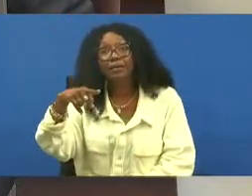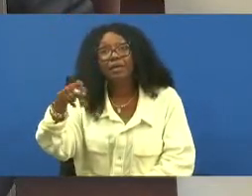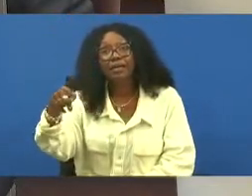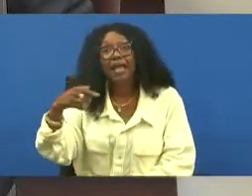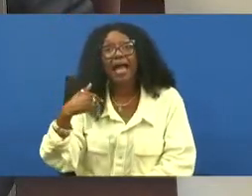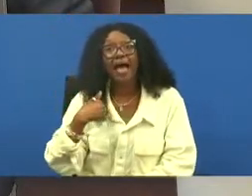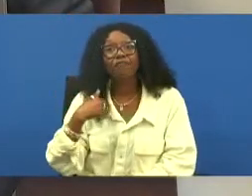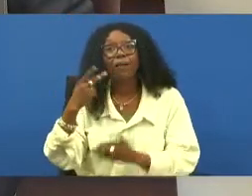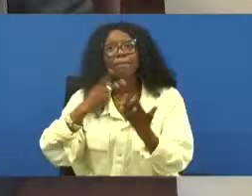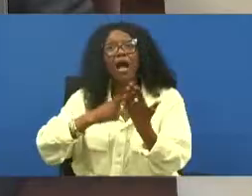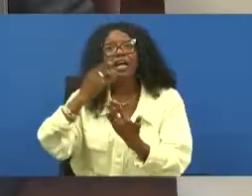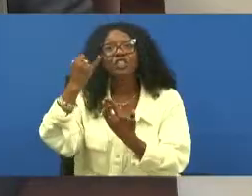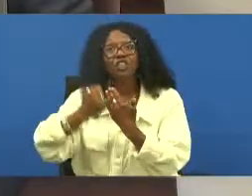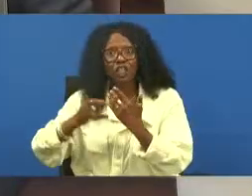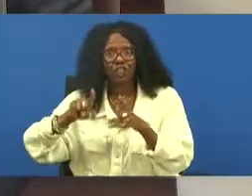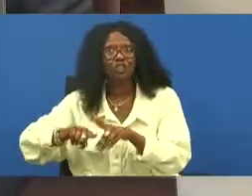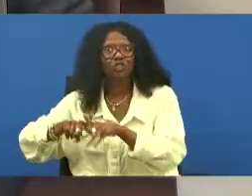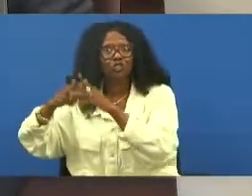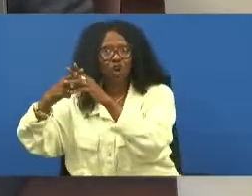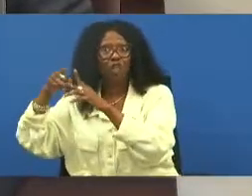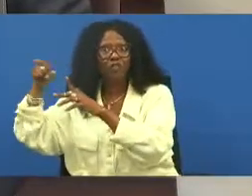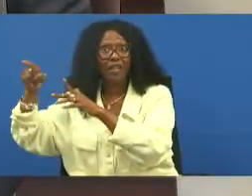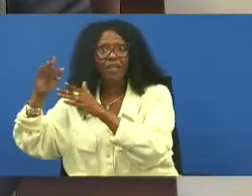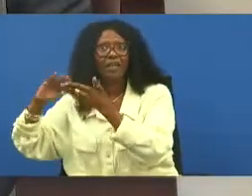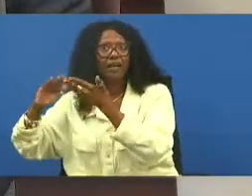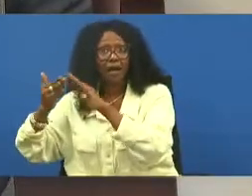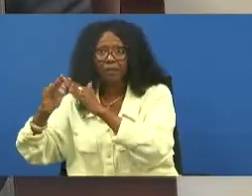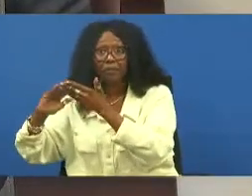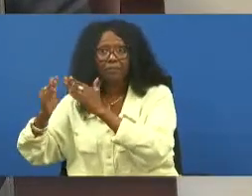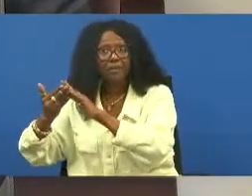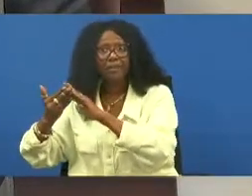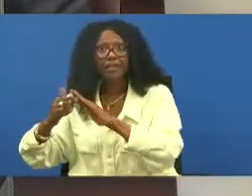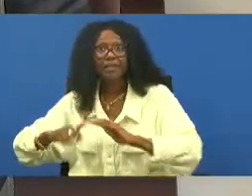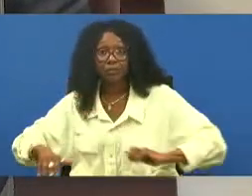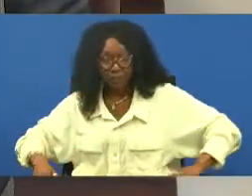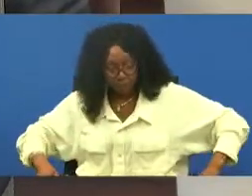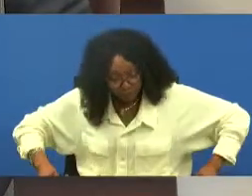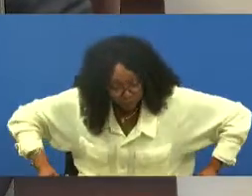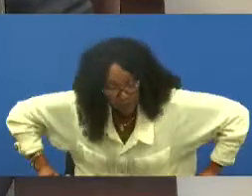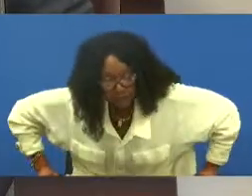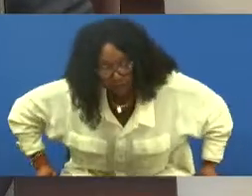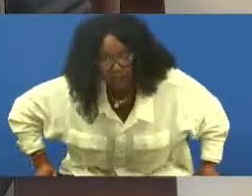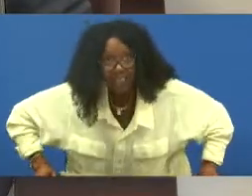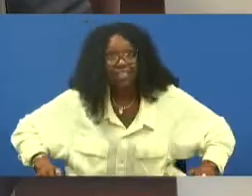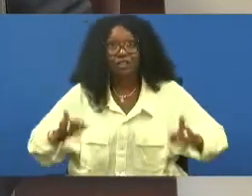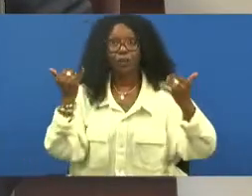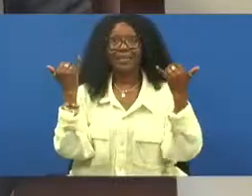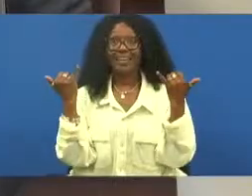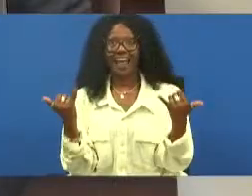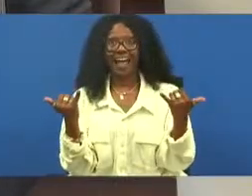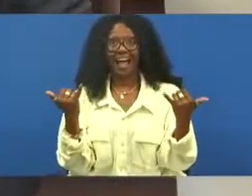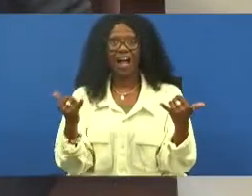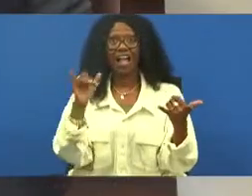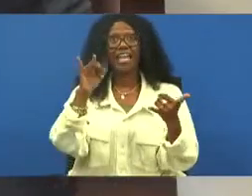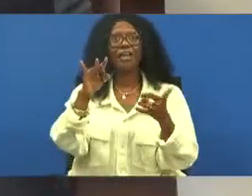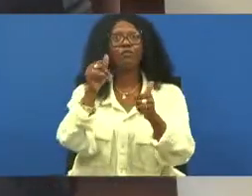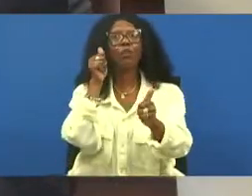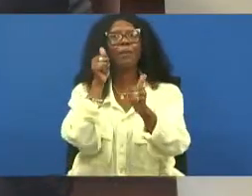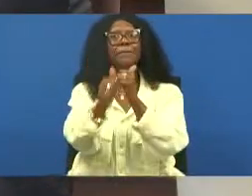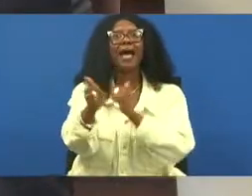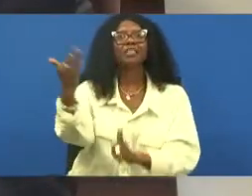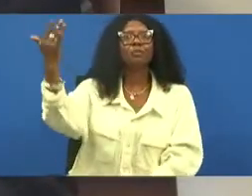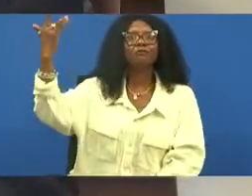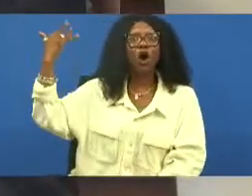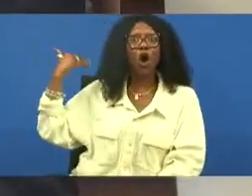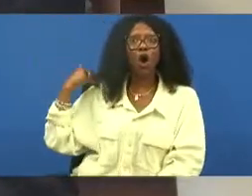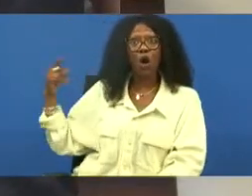project that was going to be downtown. Imagine what downtown would be like right now if that would have passed back then. Now, that